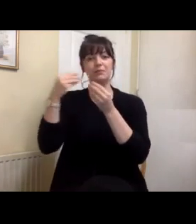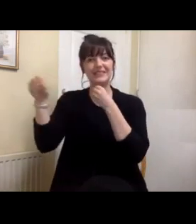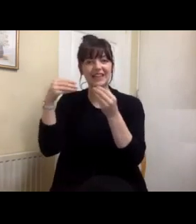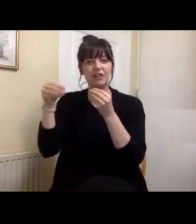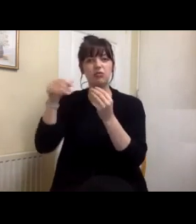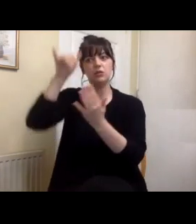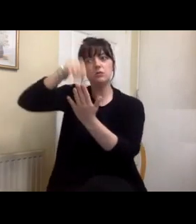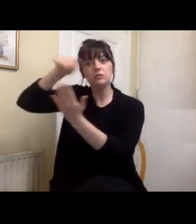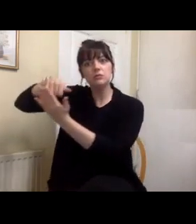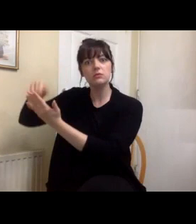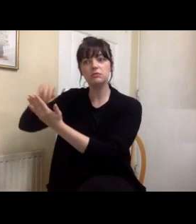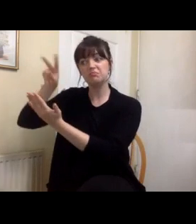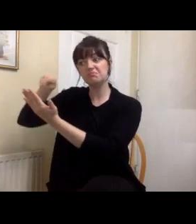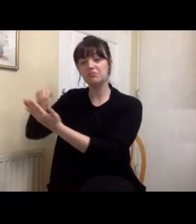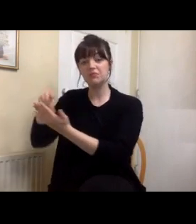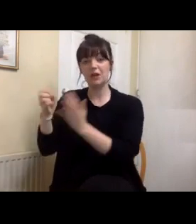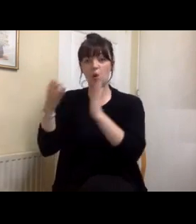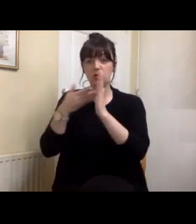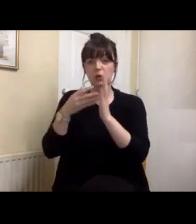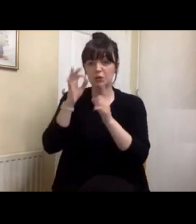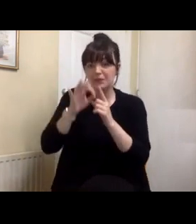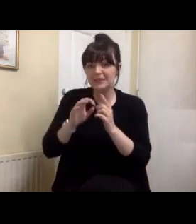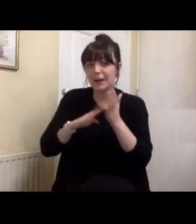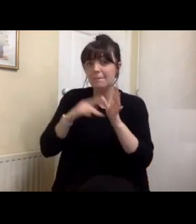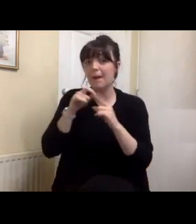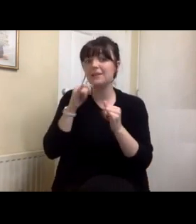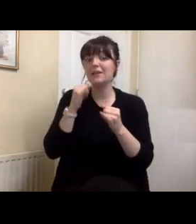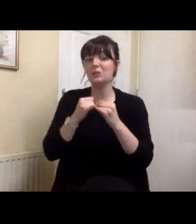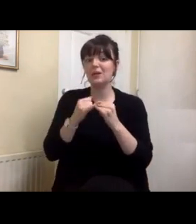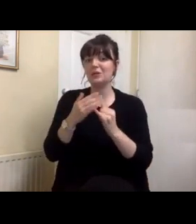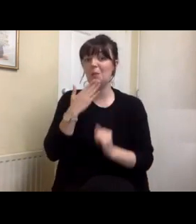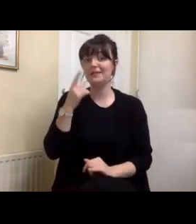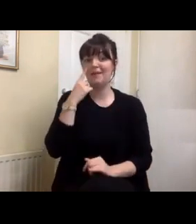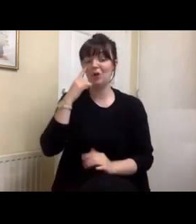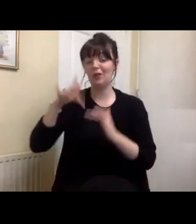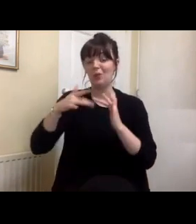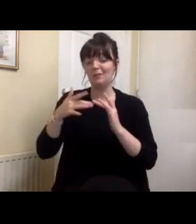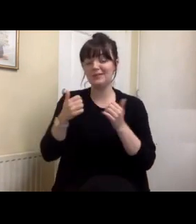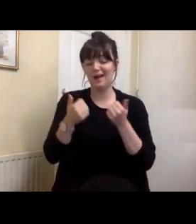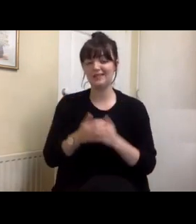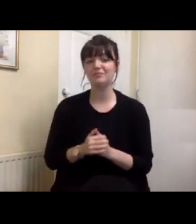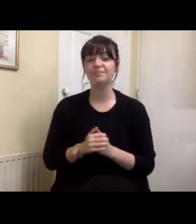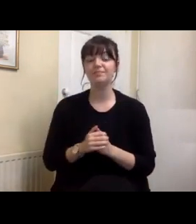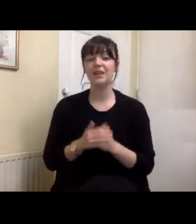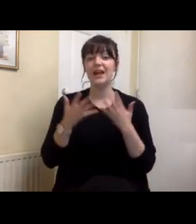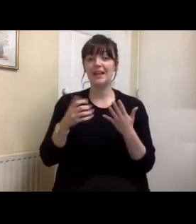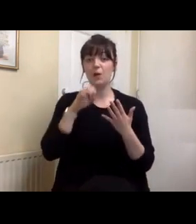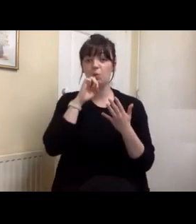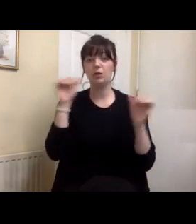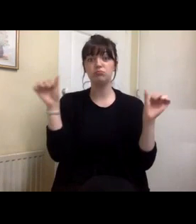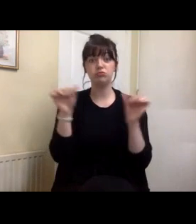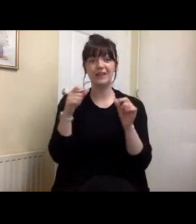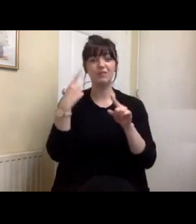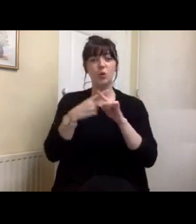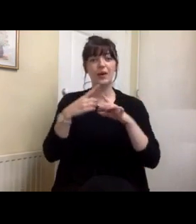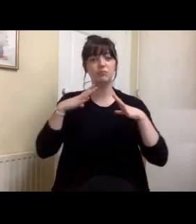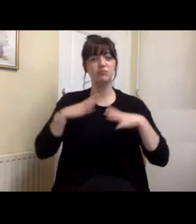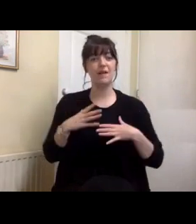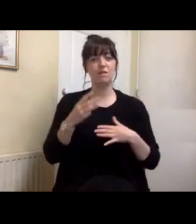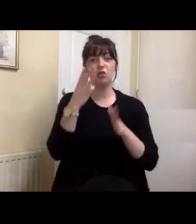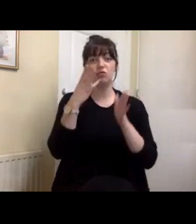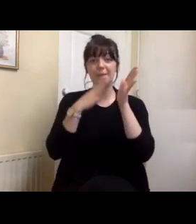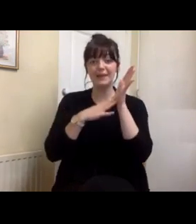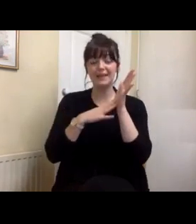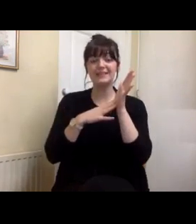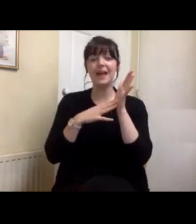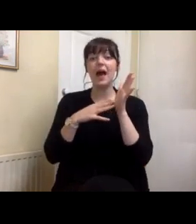some detailed maps, etc. So do take a look on that website. We're now going to take a very quick break for 3 minutes, and then we're going to